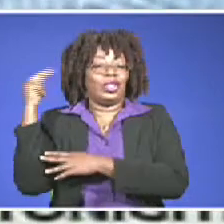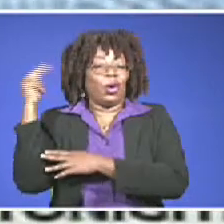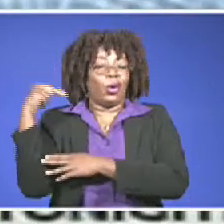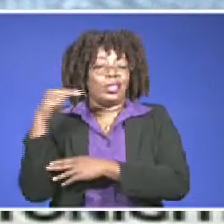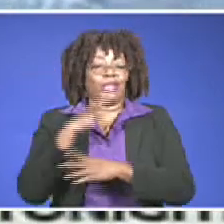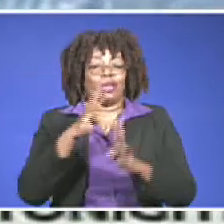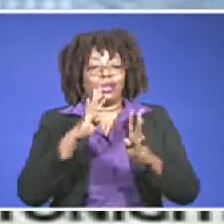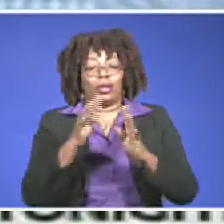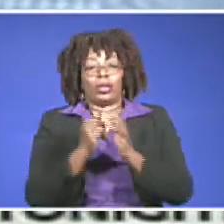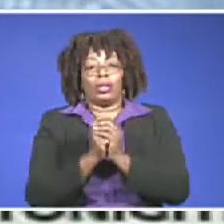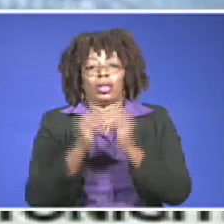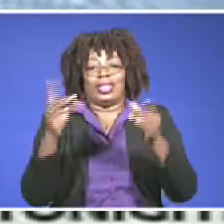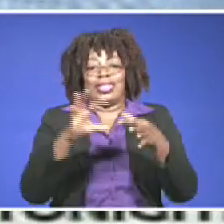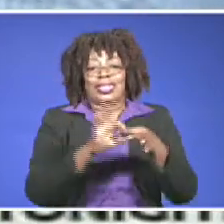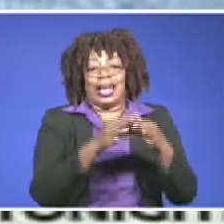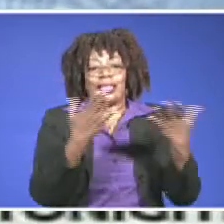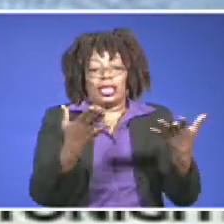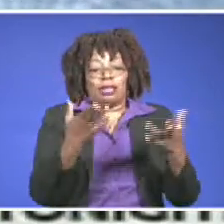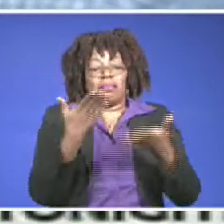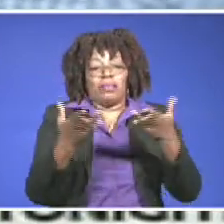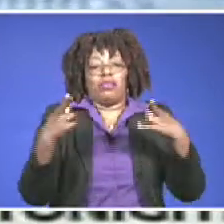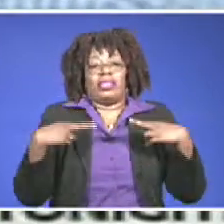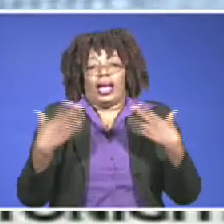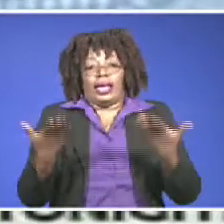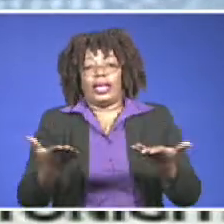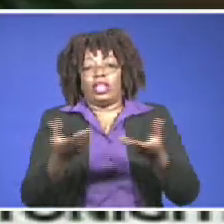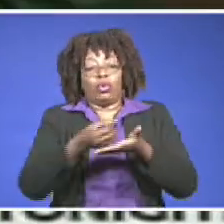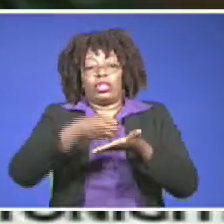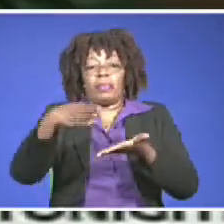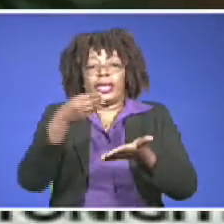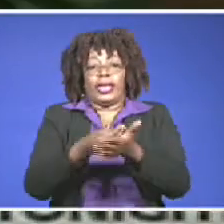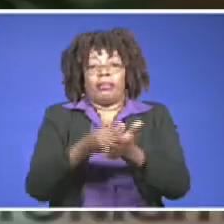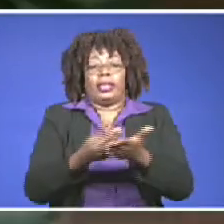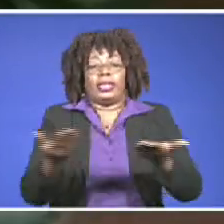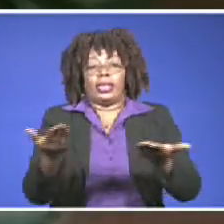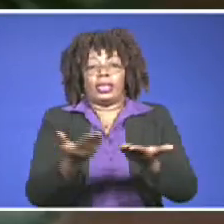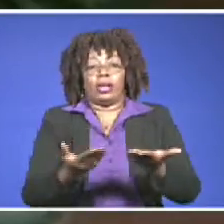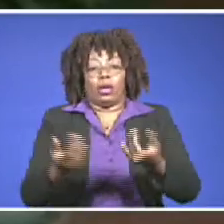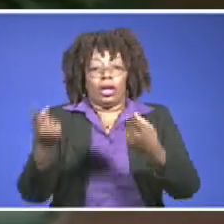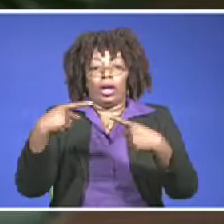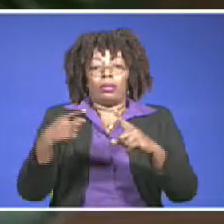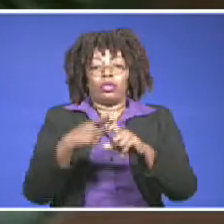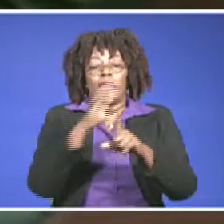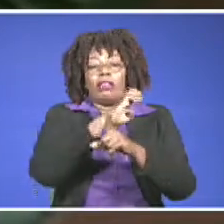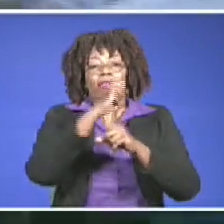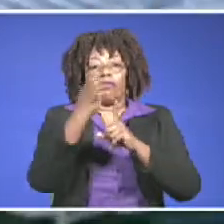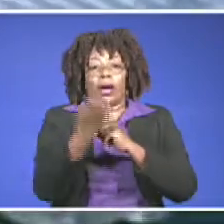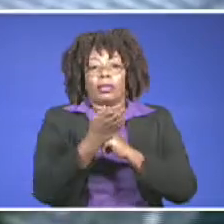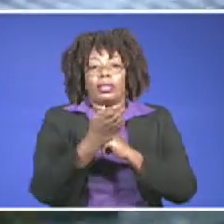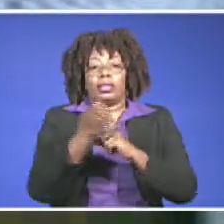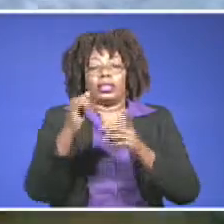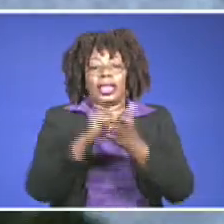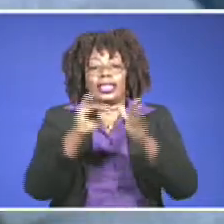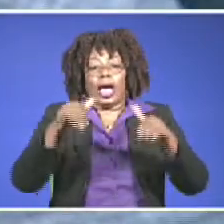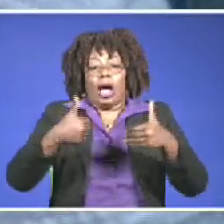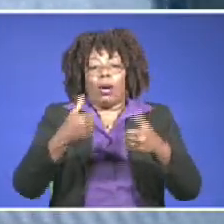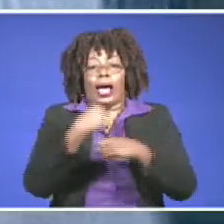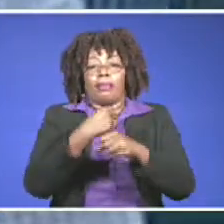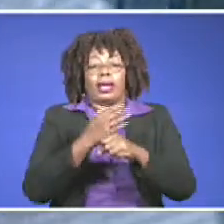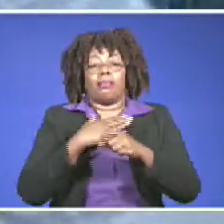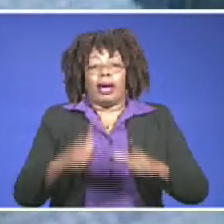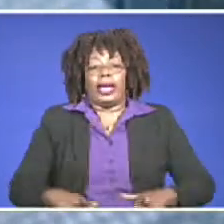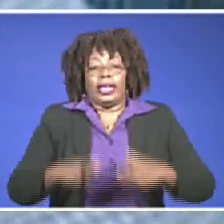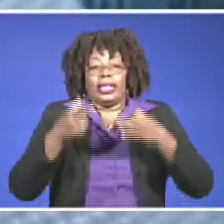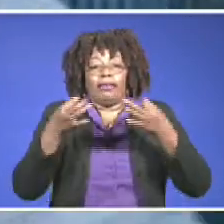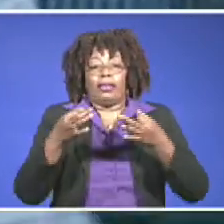don't have no ties, he said they may retire. They don't spend the money here. When it comes to the environment, that's how I make my living. I grew up in the water.